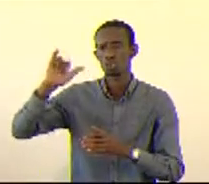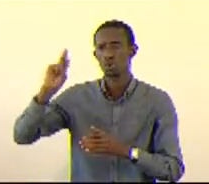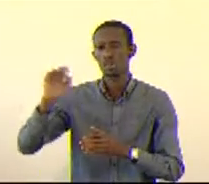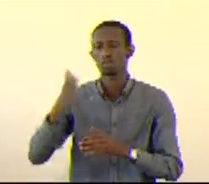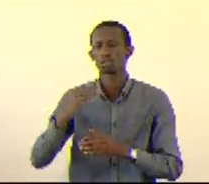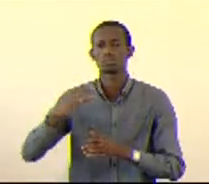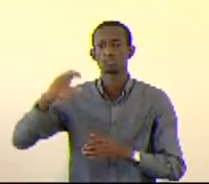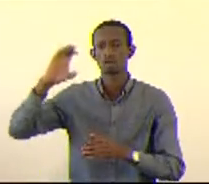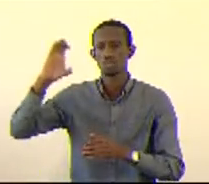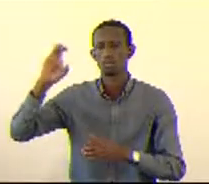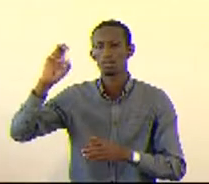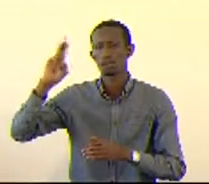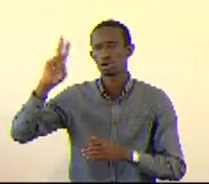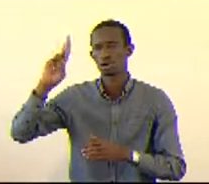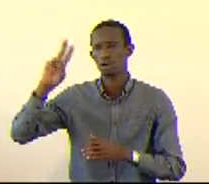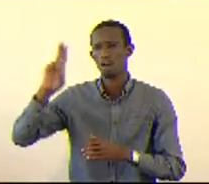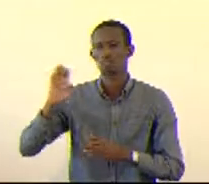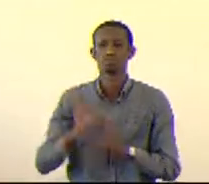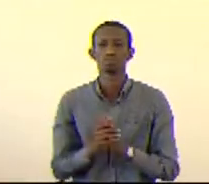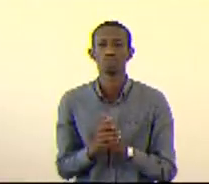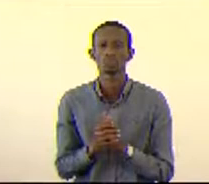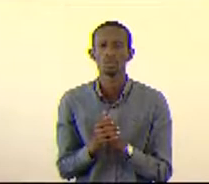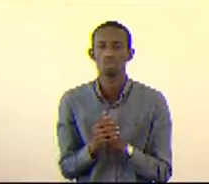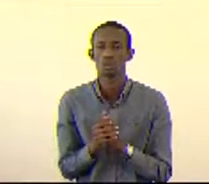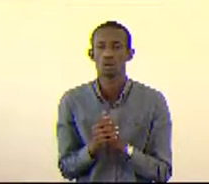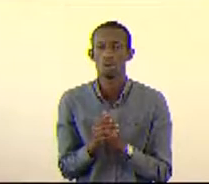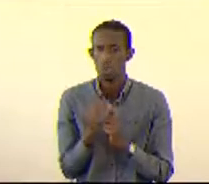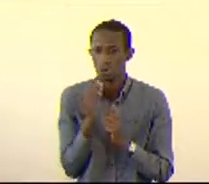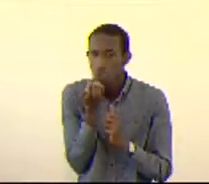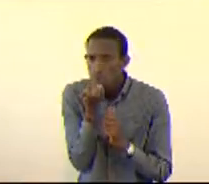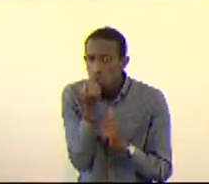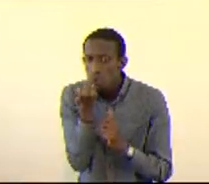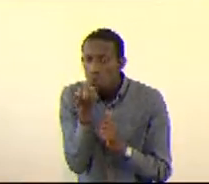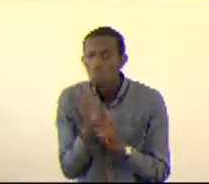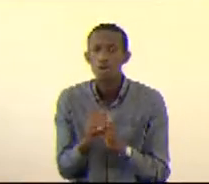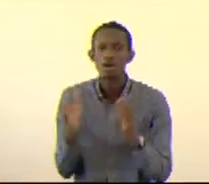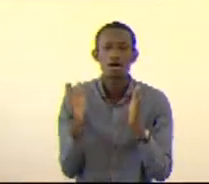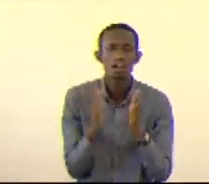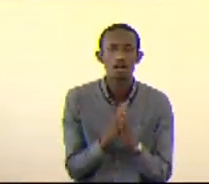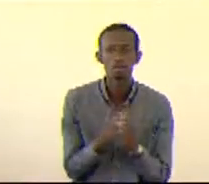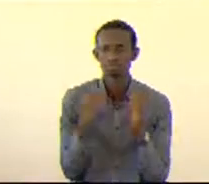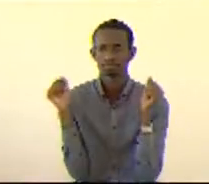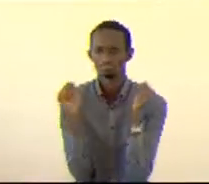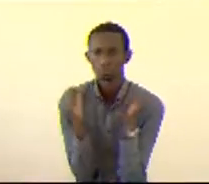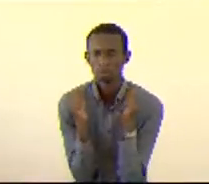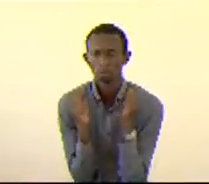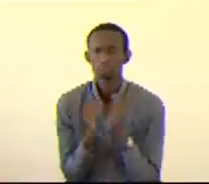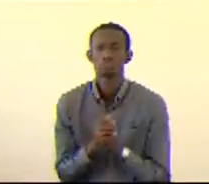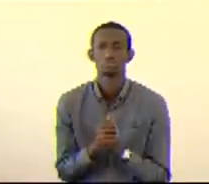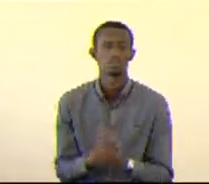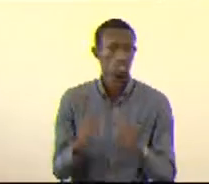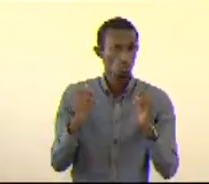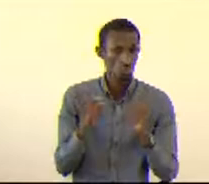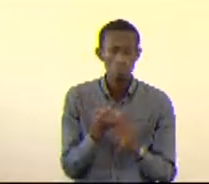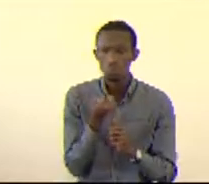the temperature increases. And when you cool it down, the temperature goes down. So I want to look at the